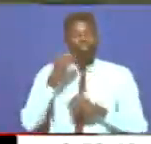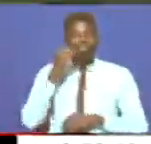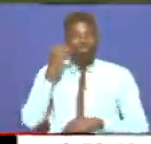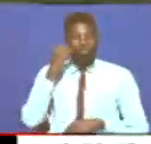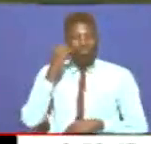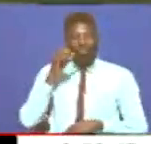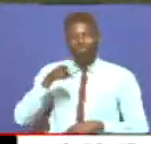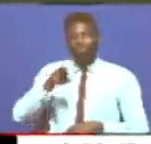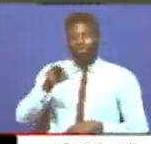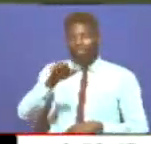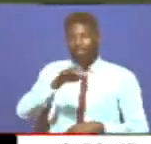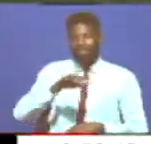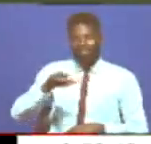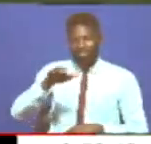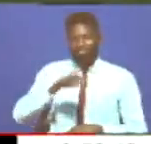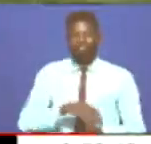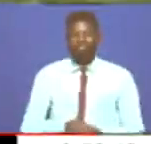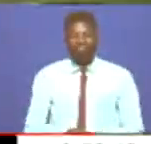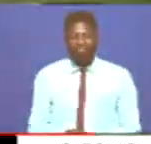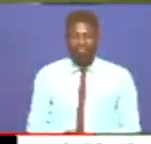Club.